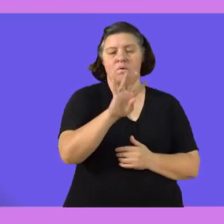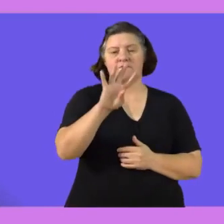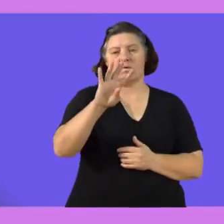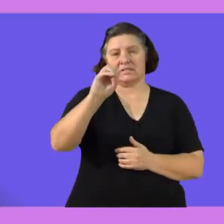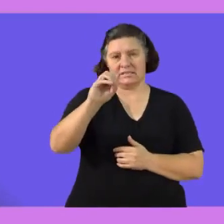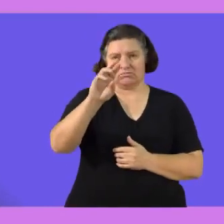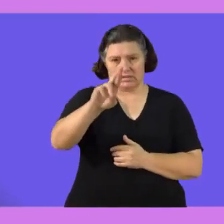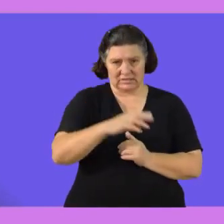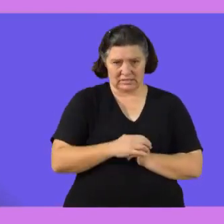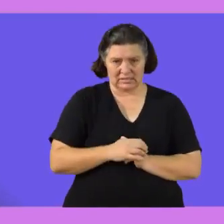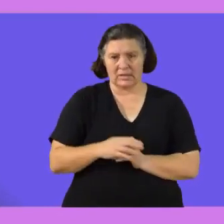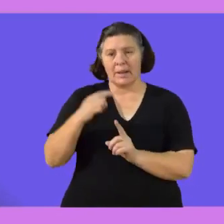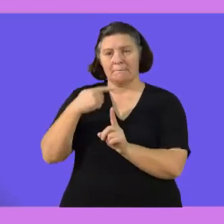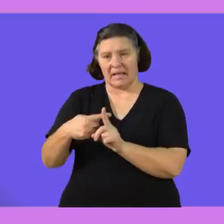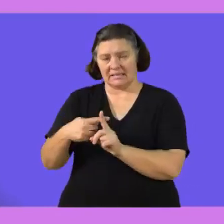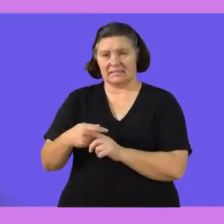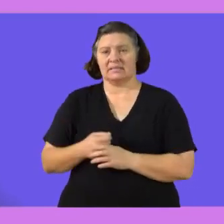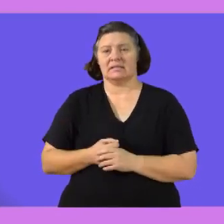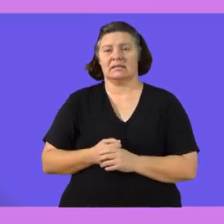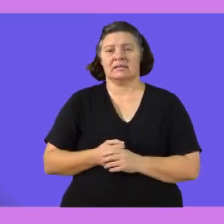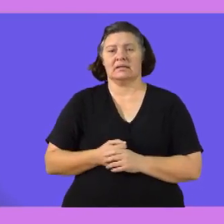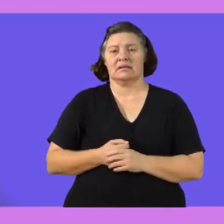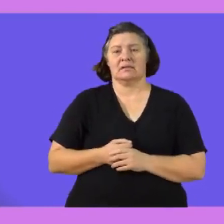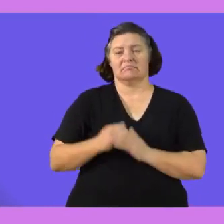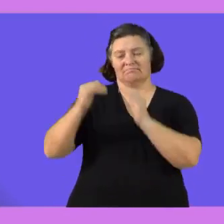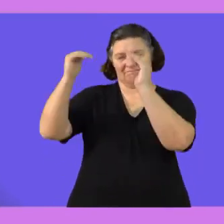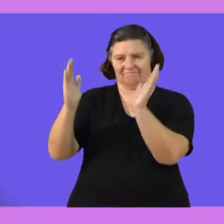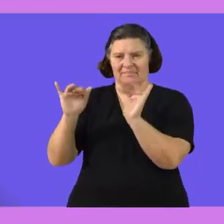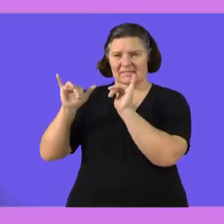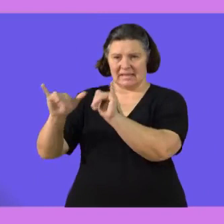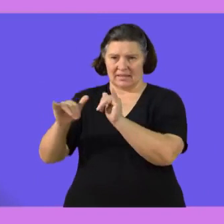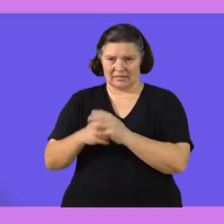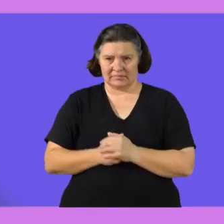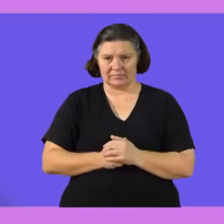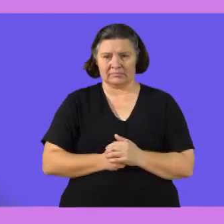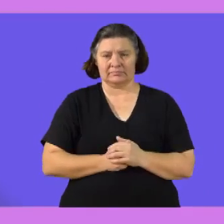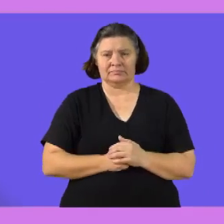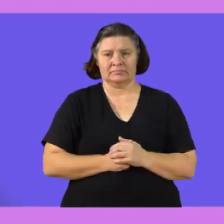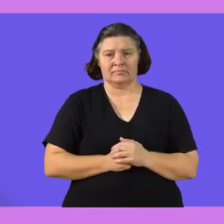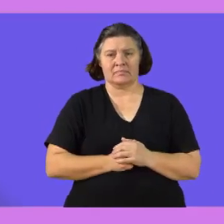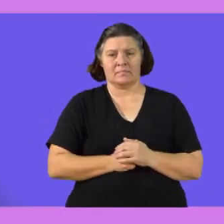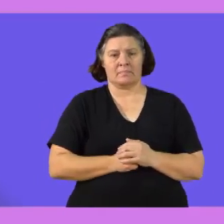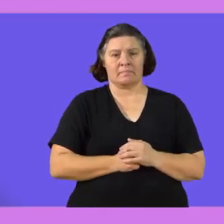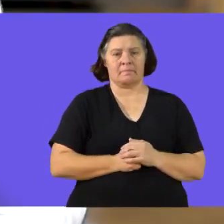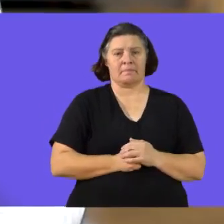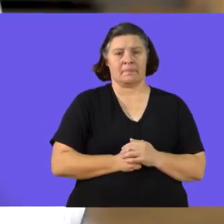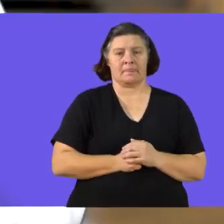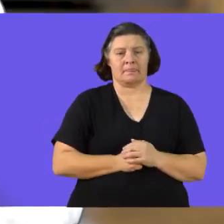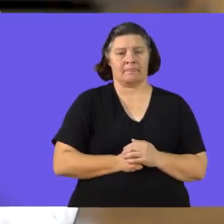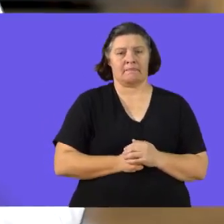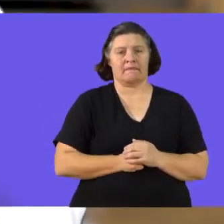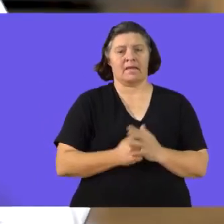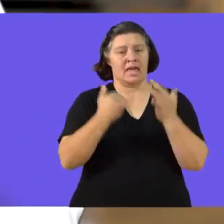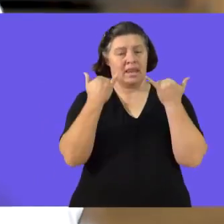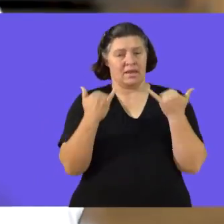440 rand. Plus, this I will keep exactly the same, 150 multiplied by E. Okay,